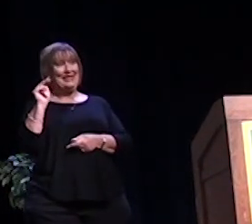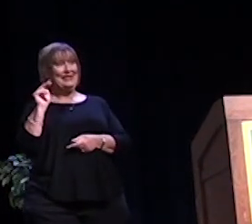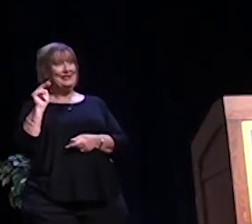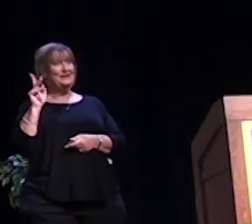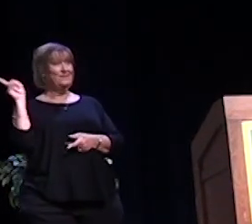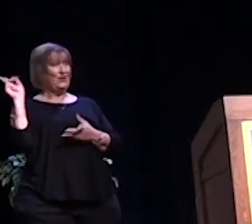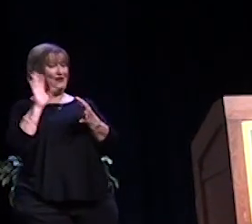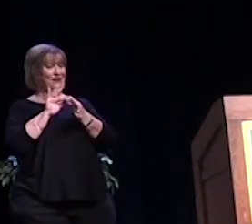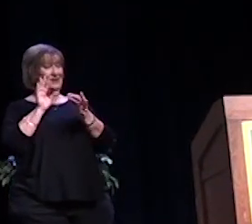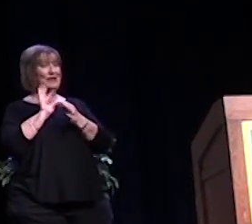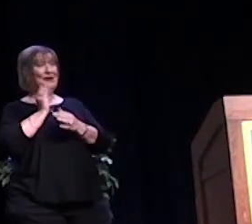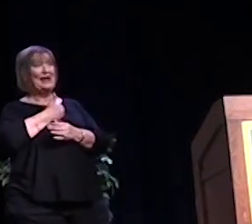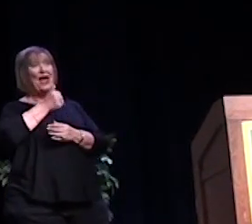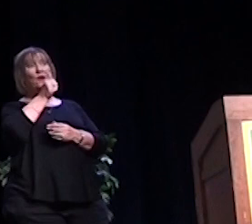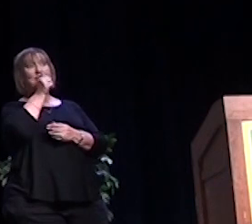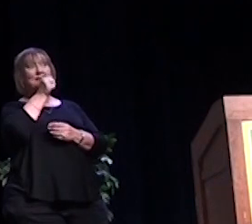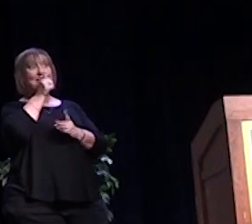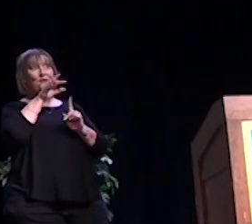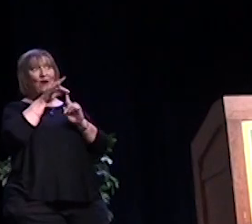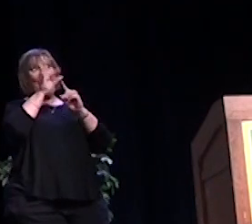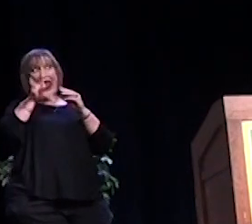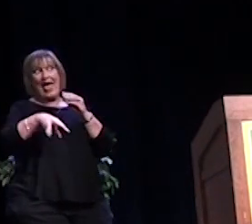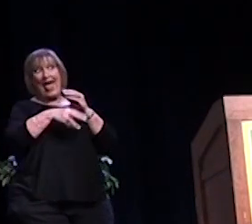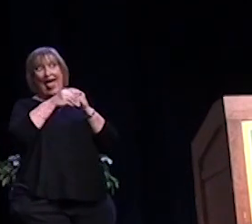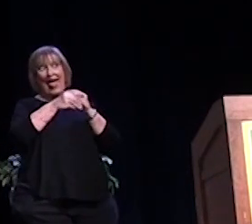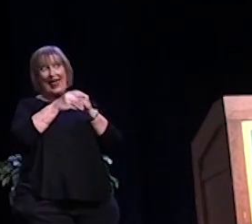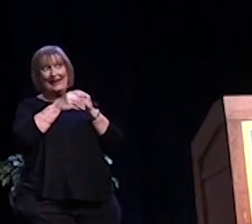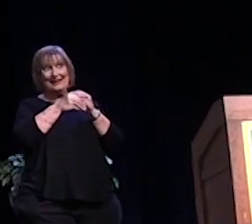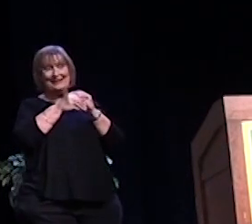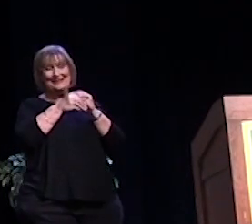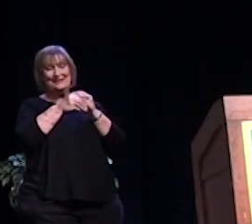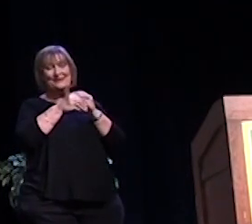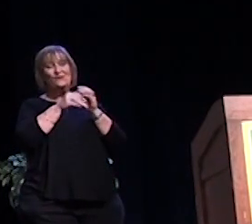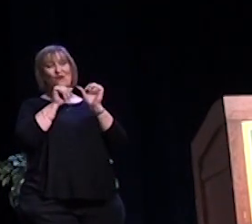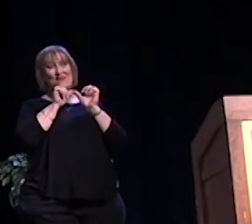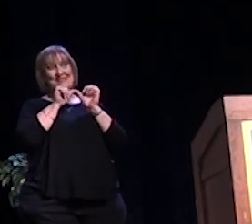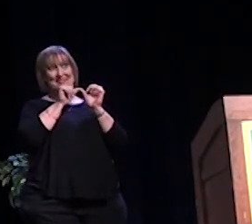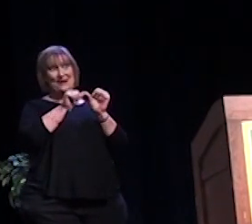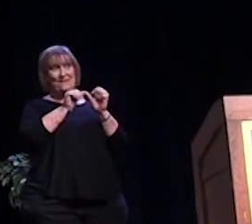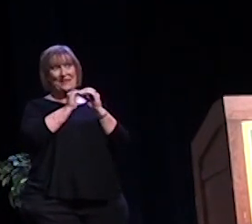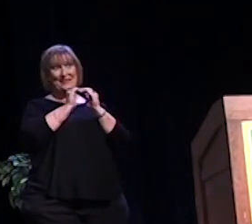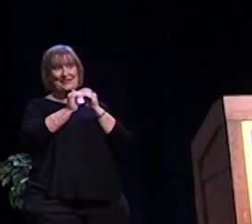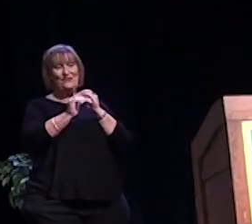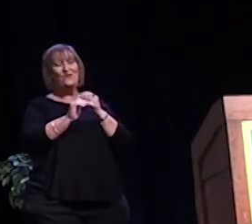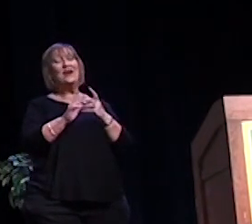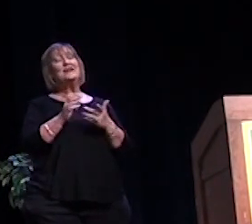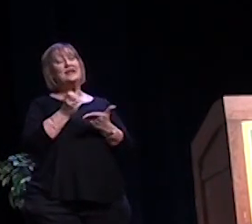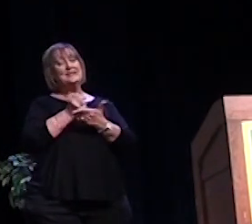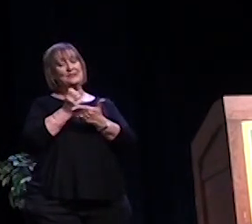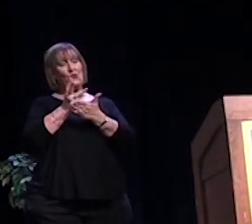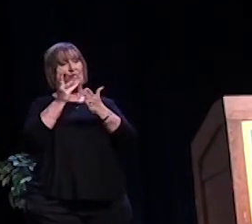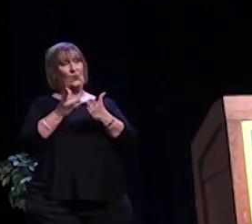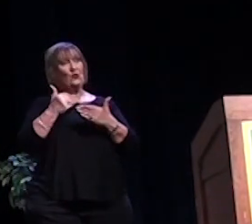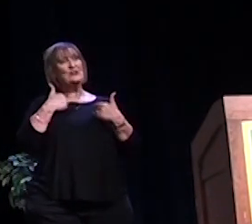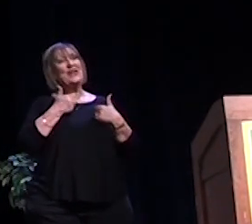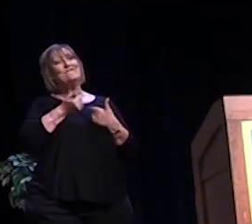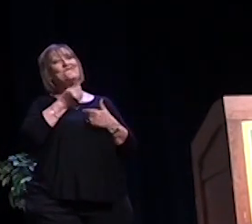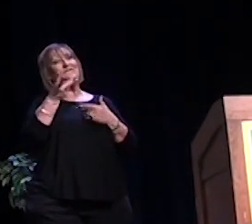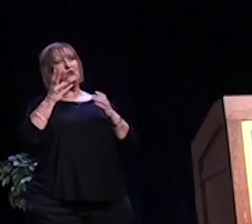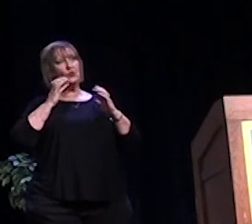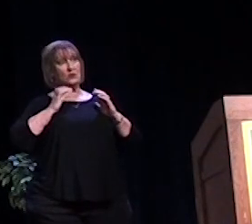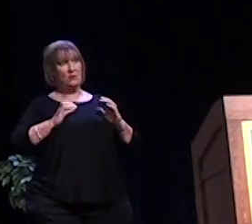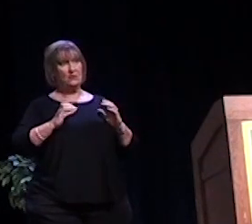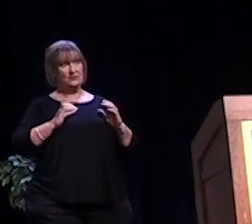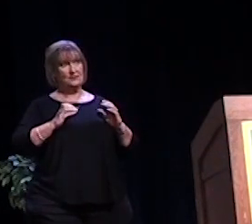for us in that 96% housing stability rate is case managers who have a small caseload. Many of